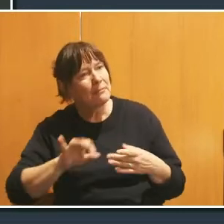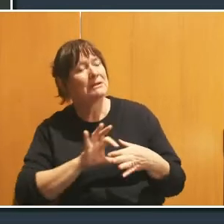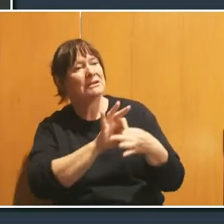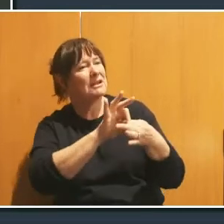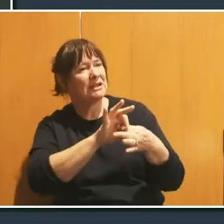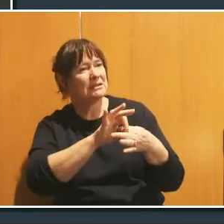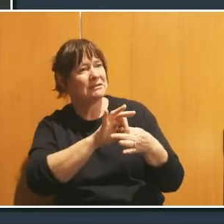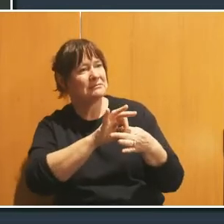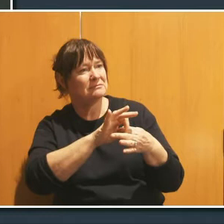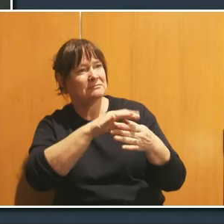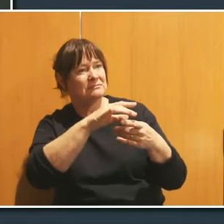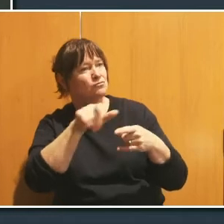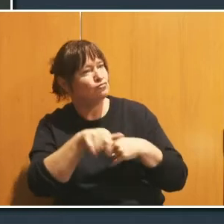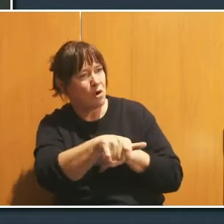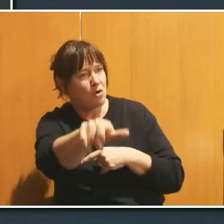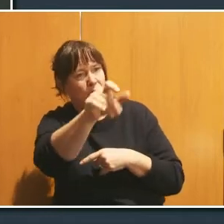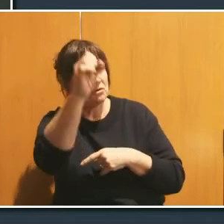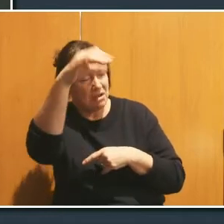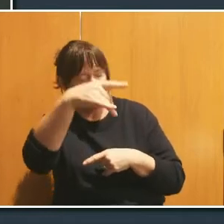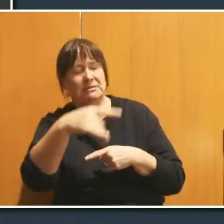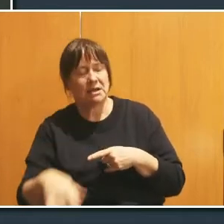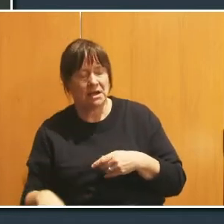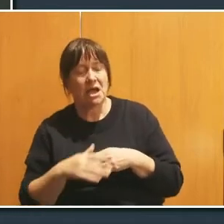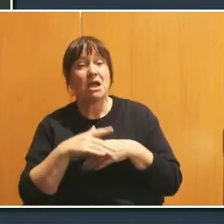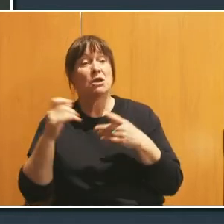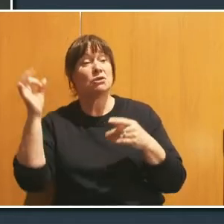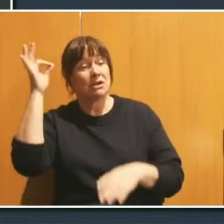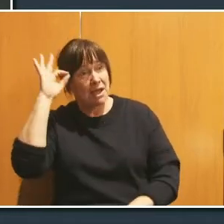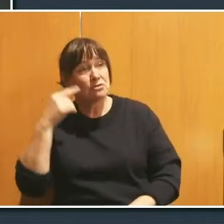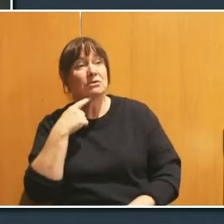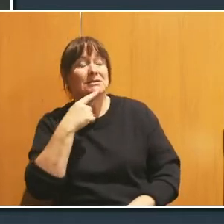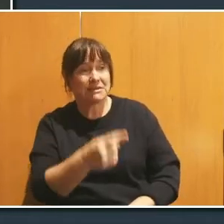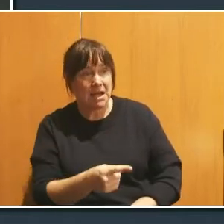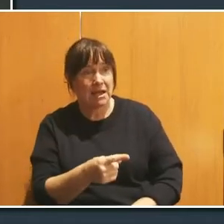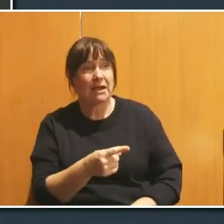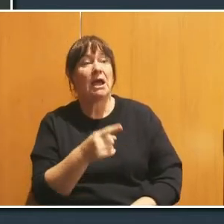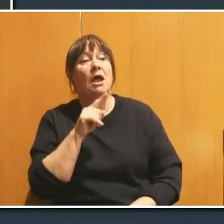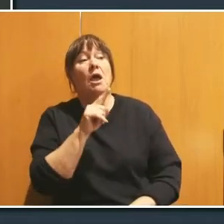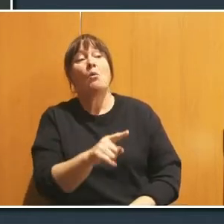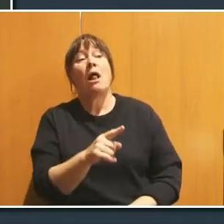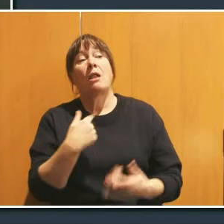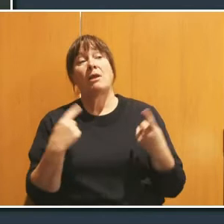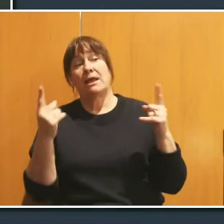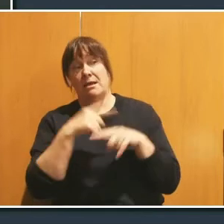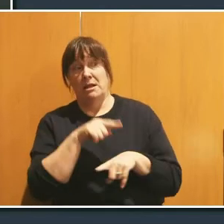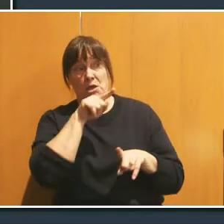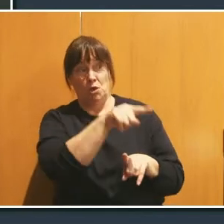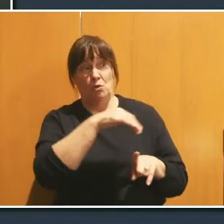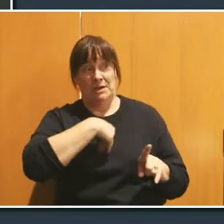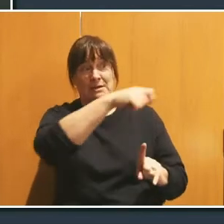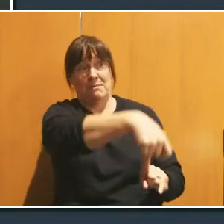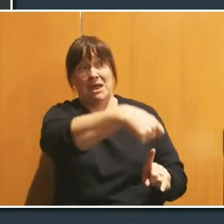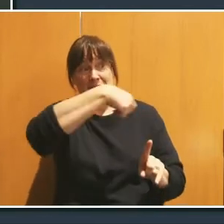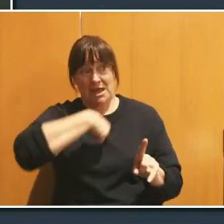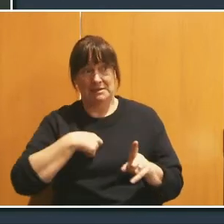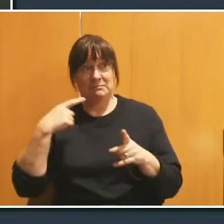look at it and say, okay, we're going to get these rates, we are adding social and economic benefit to the city by